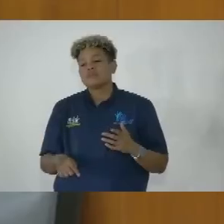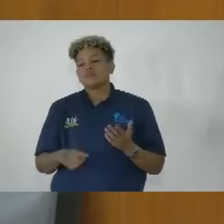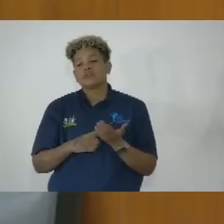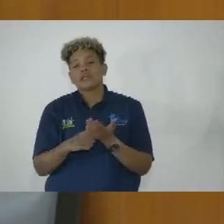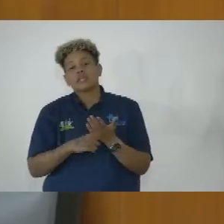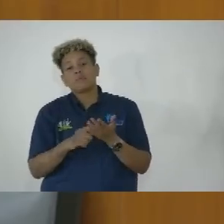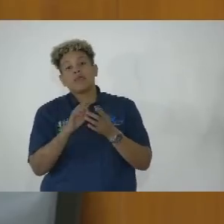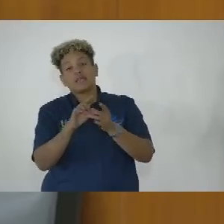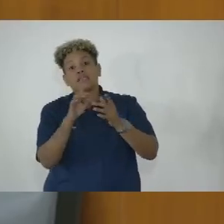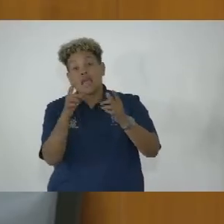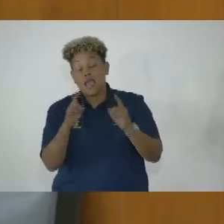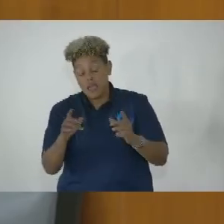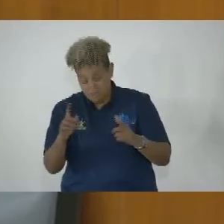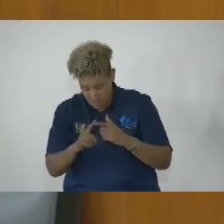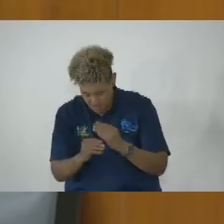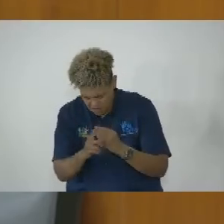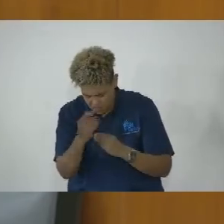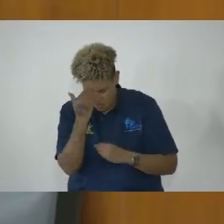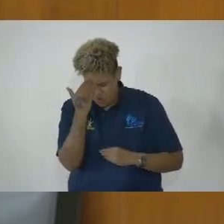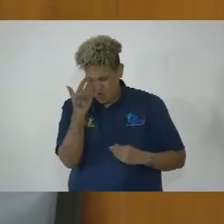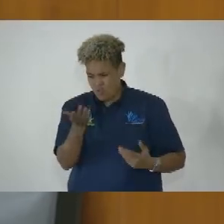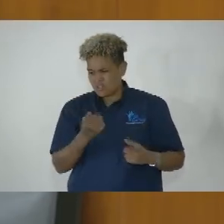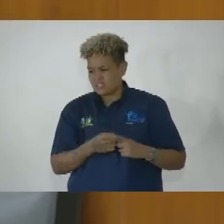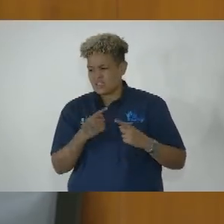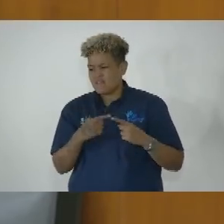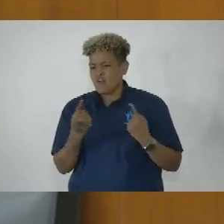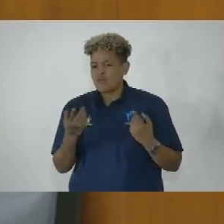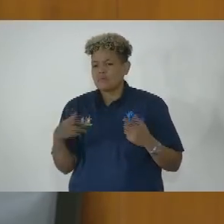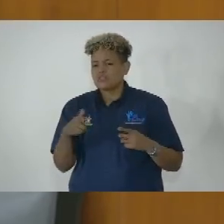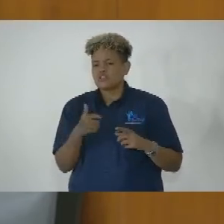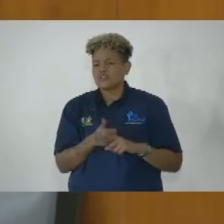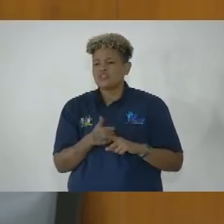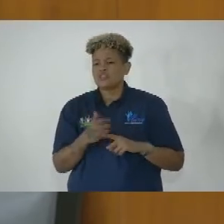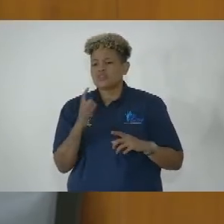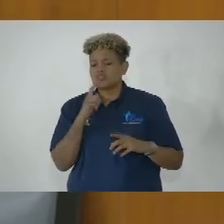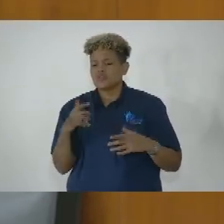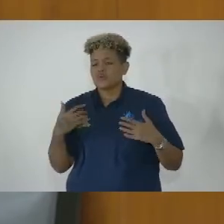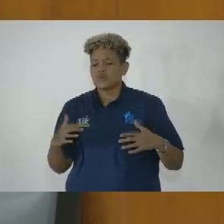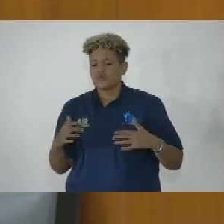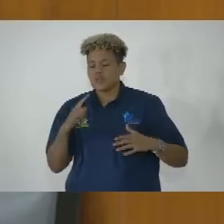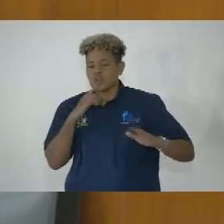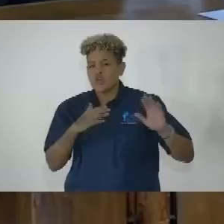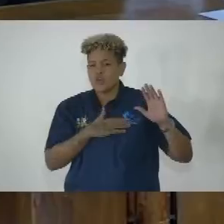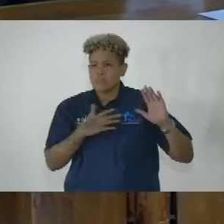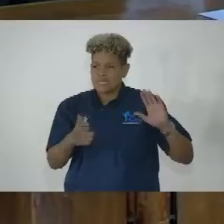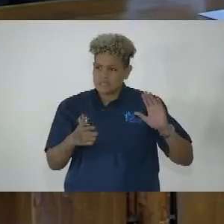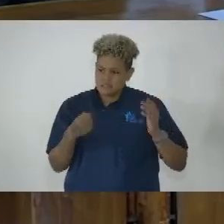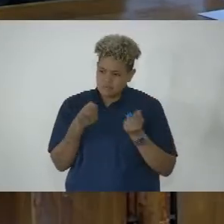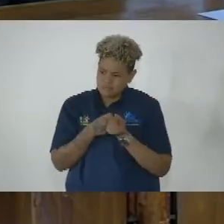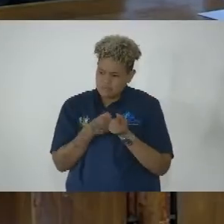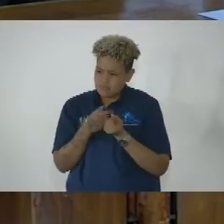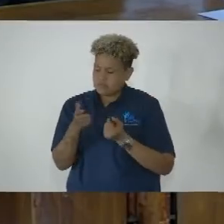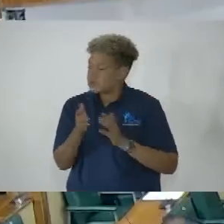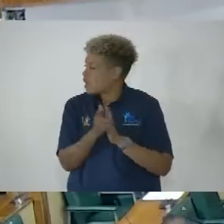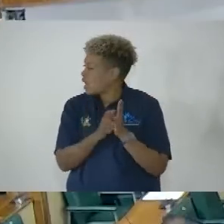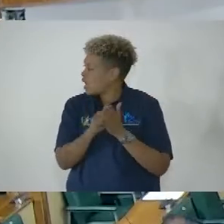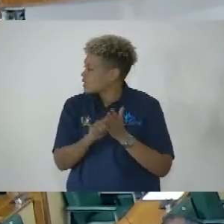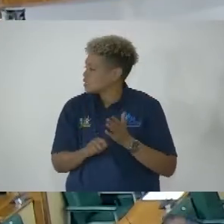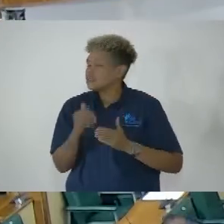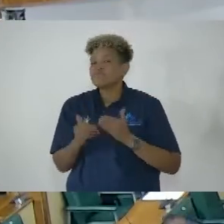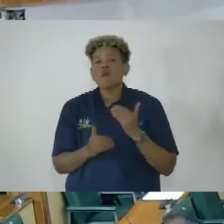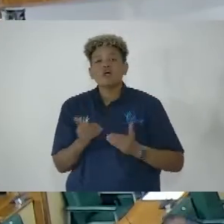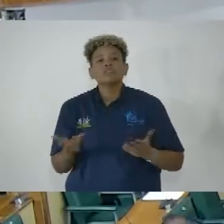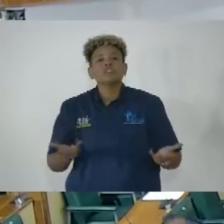debate. And, you know, the opposition is extremely committed to the legislative